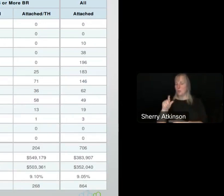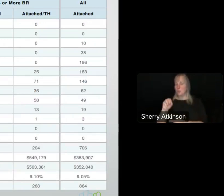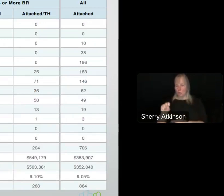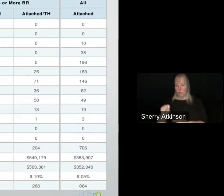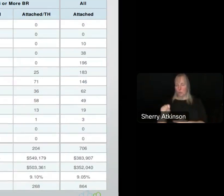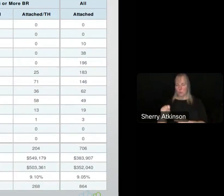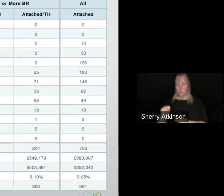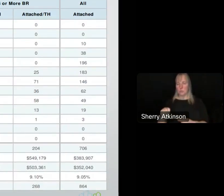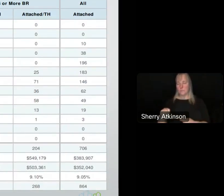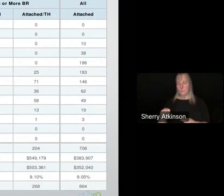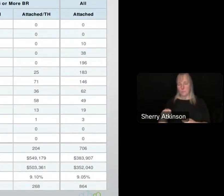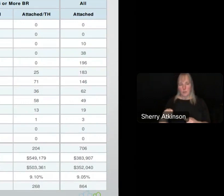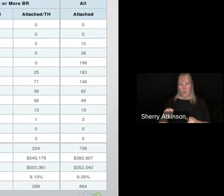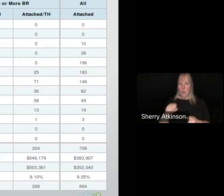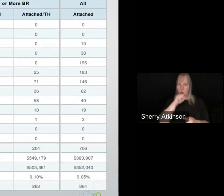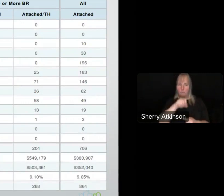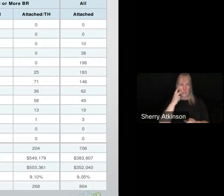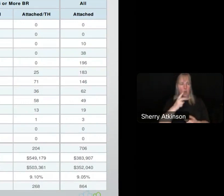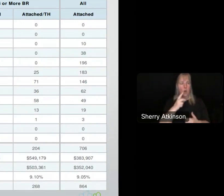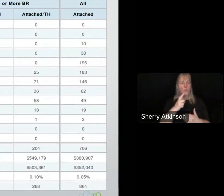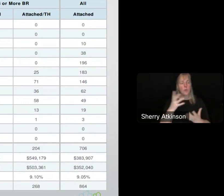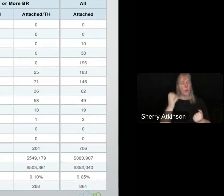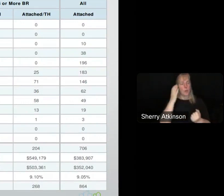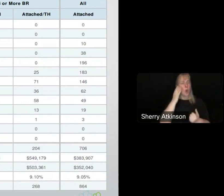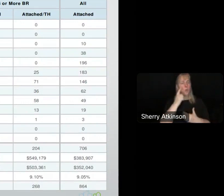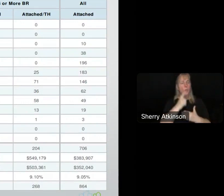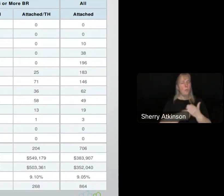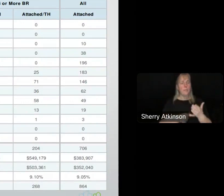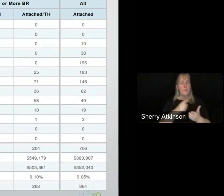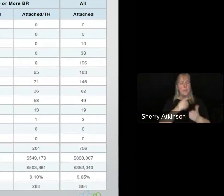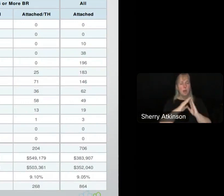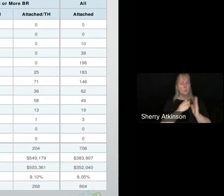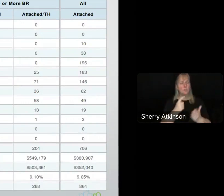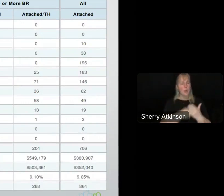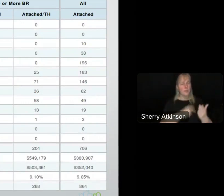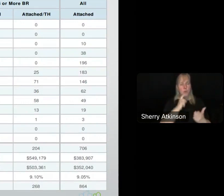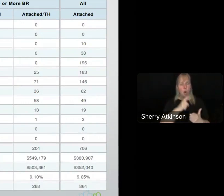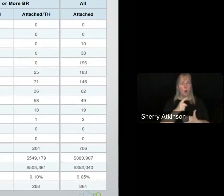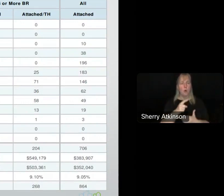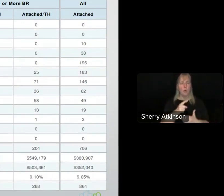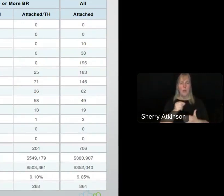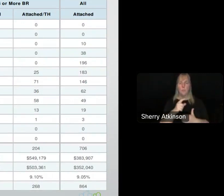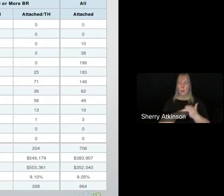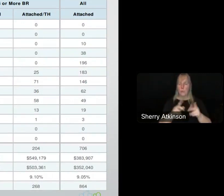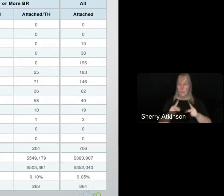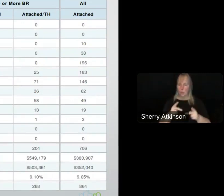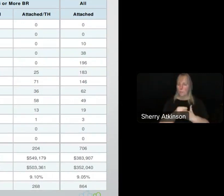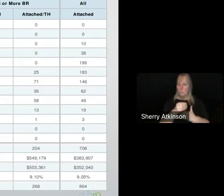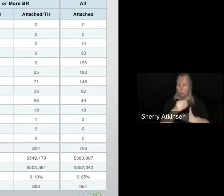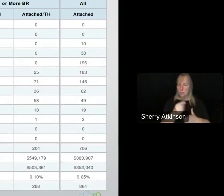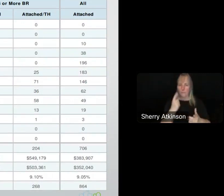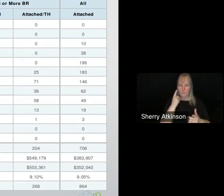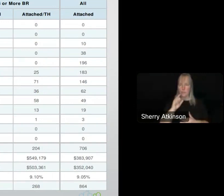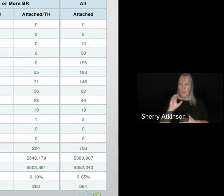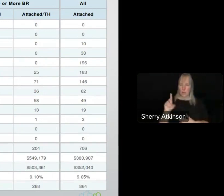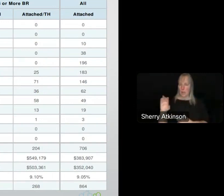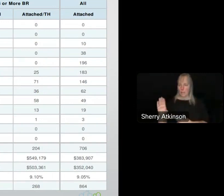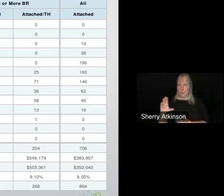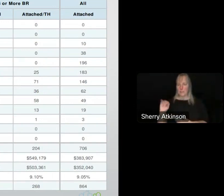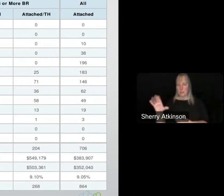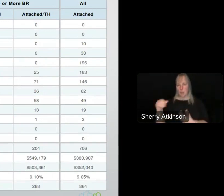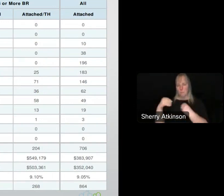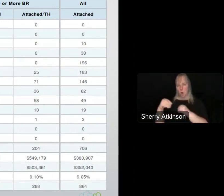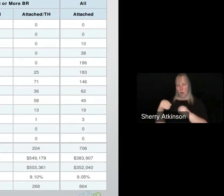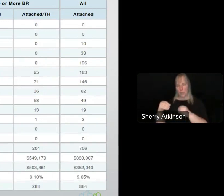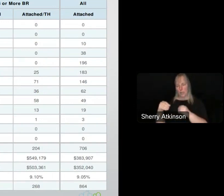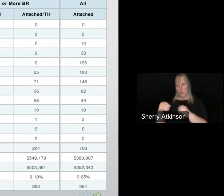and what types of housing people are really purchasing, for their databases and for their marketing efforts.